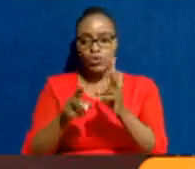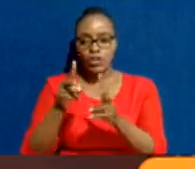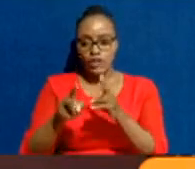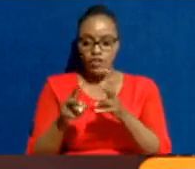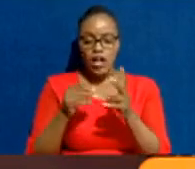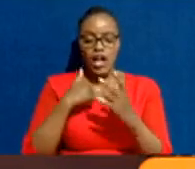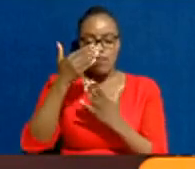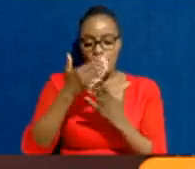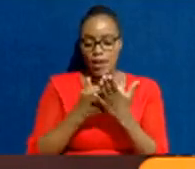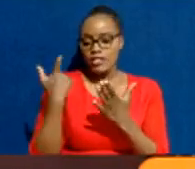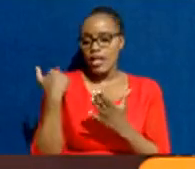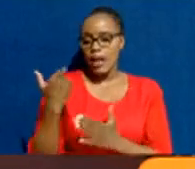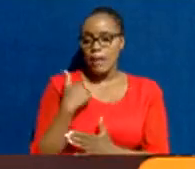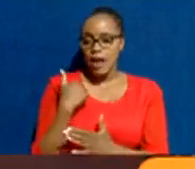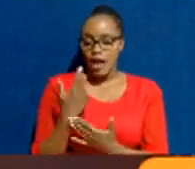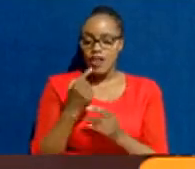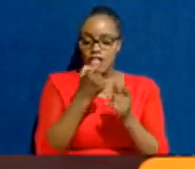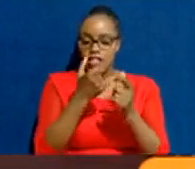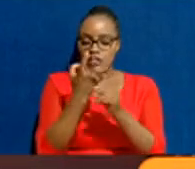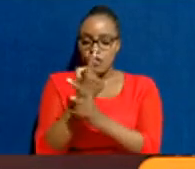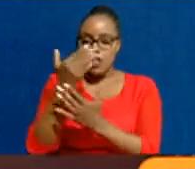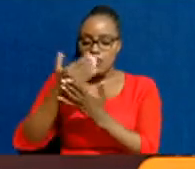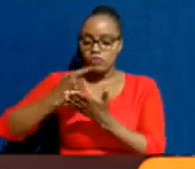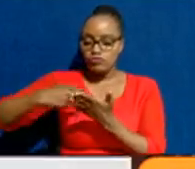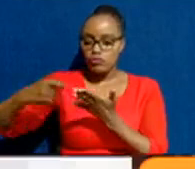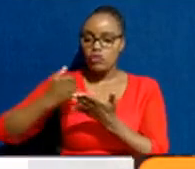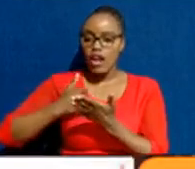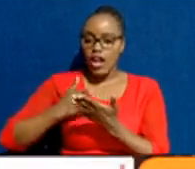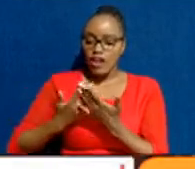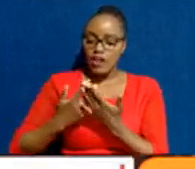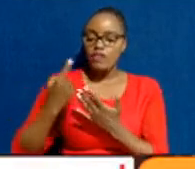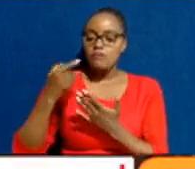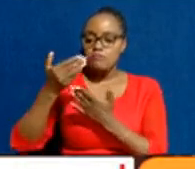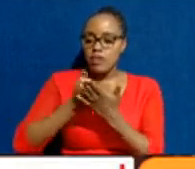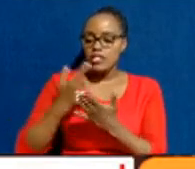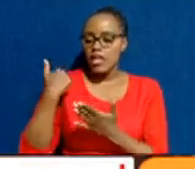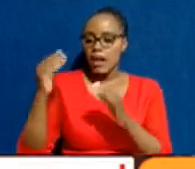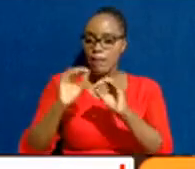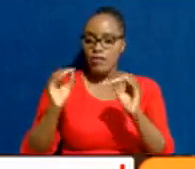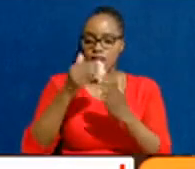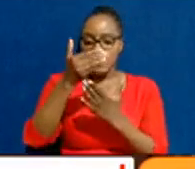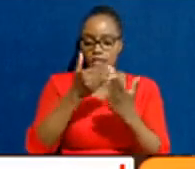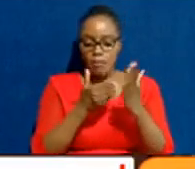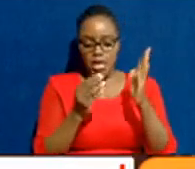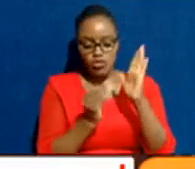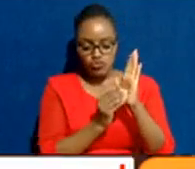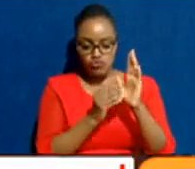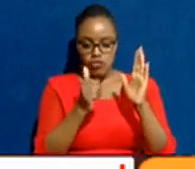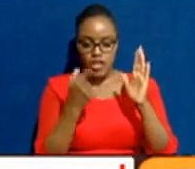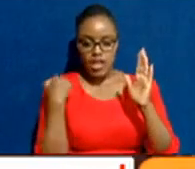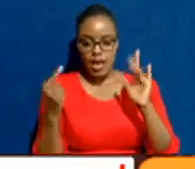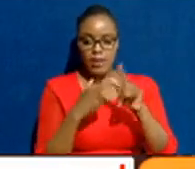page numbers. Several pages with signatures bear no page numbers. And a paginated page